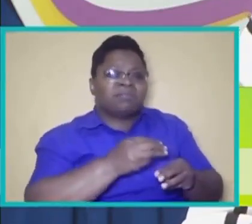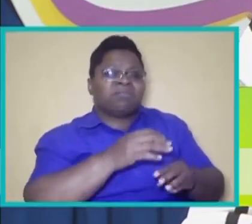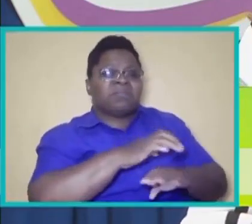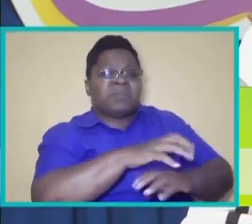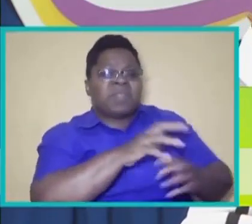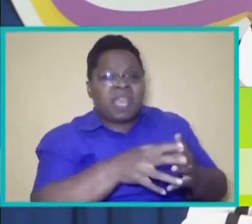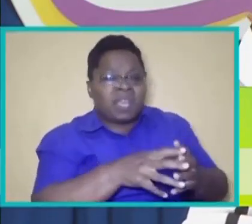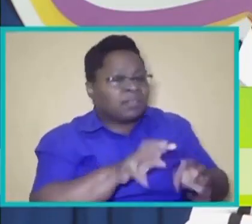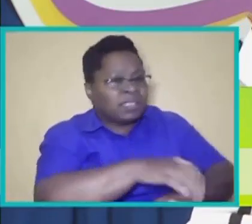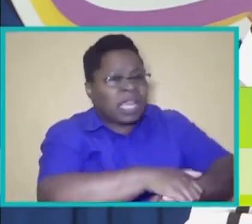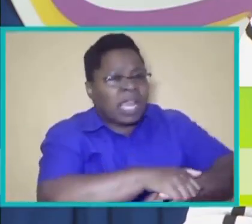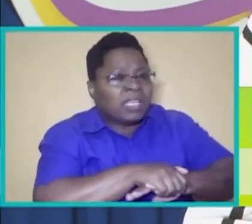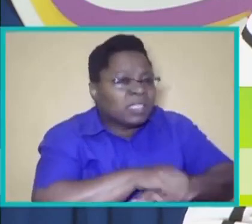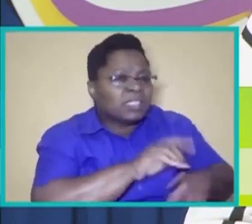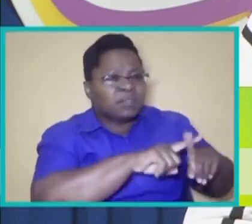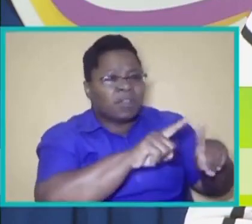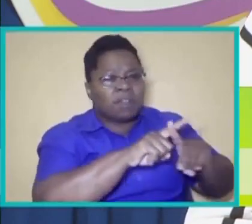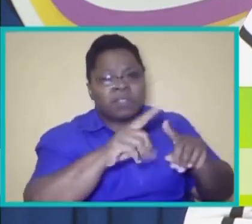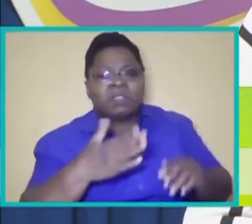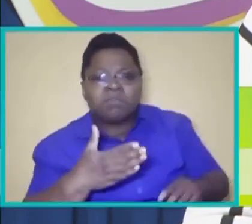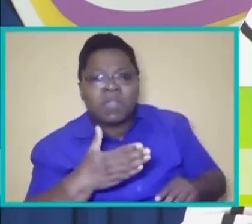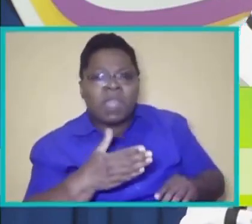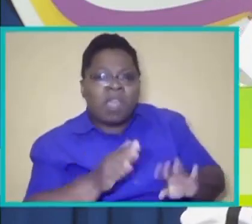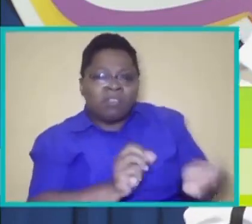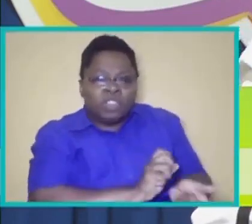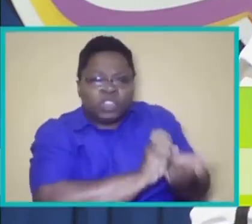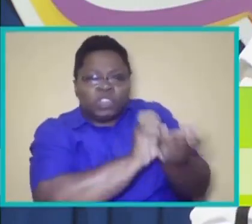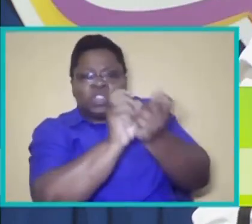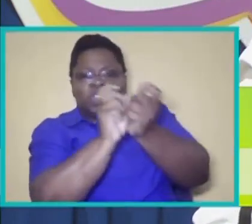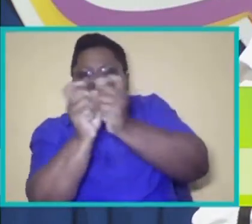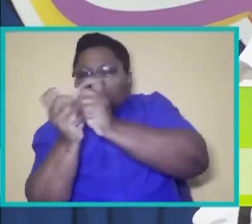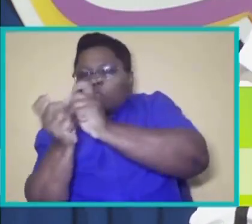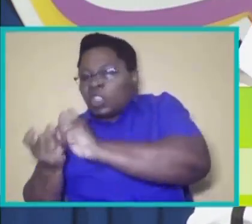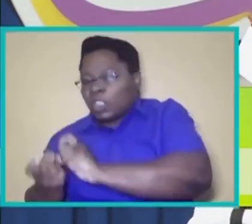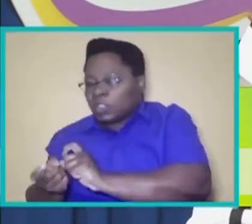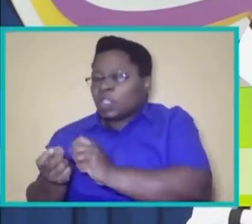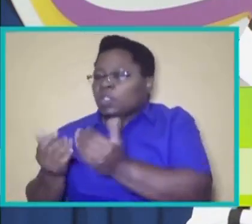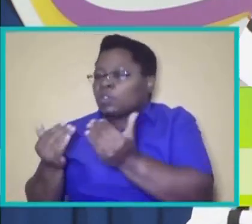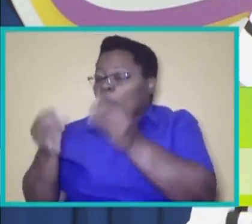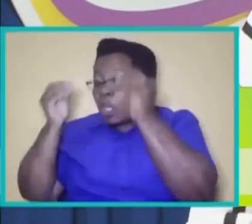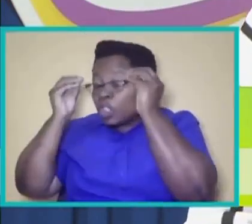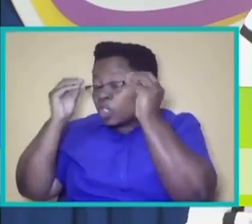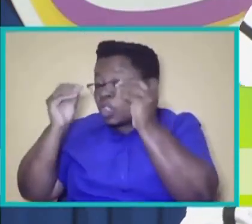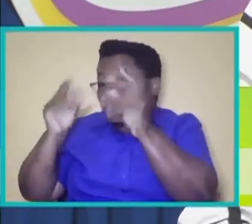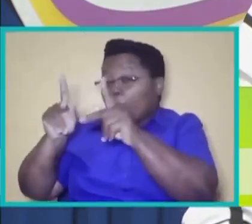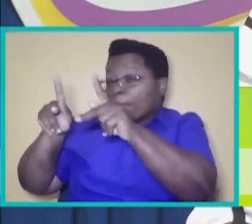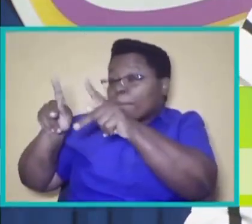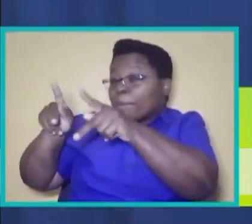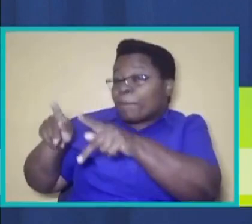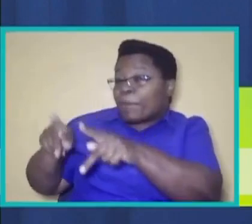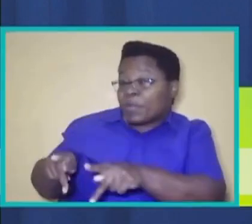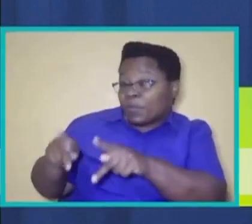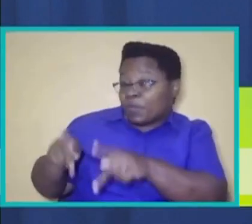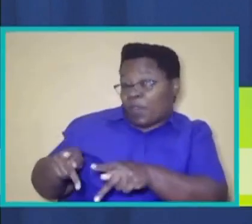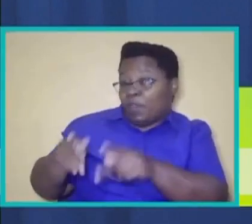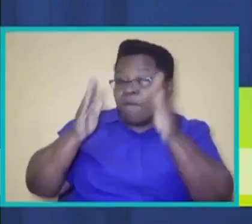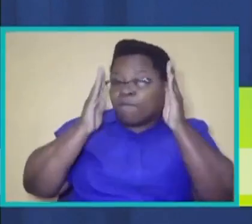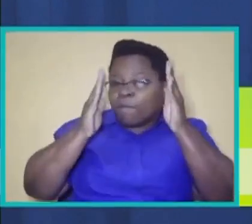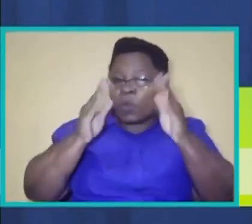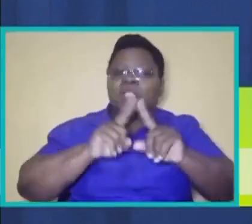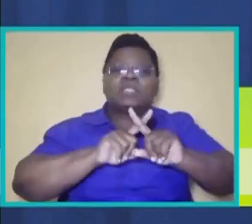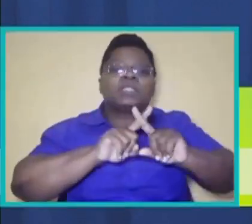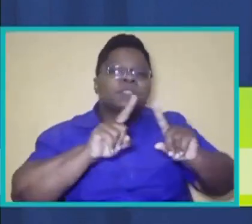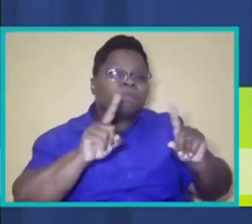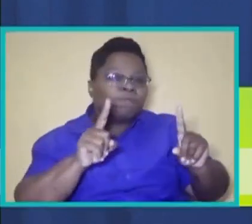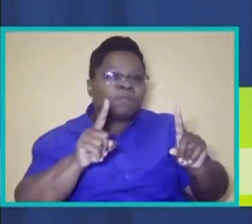to teach content, learning styles, then that's not somebody else's job. And in terms of that teacher training,